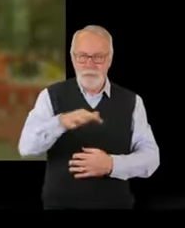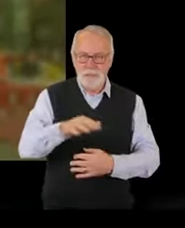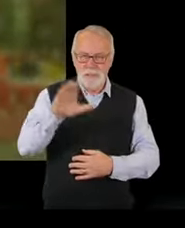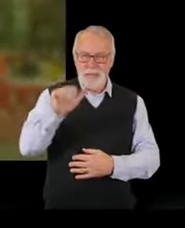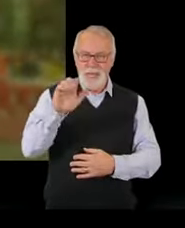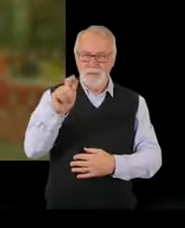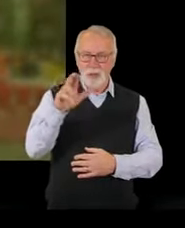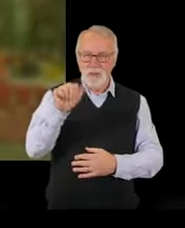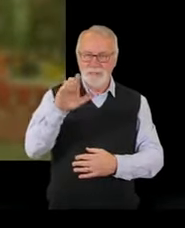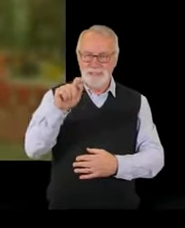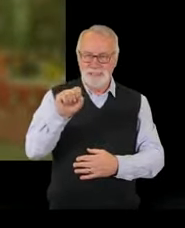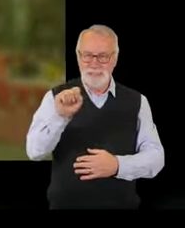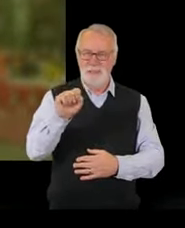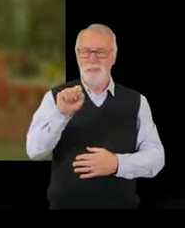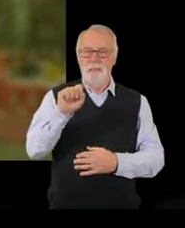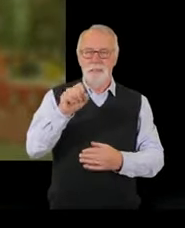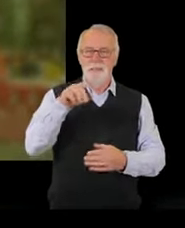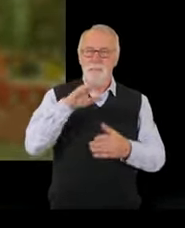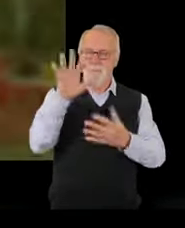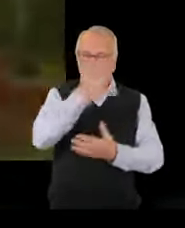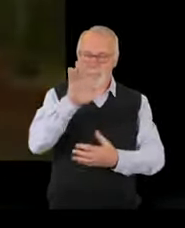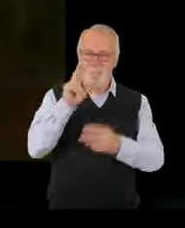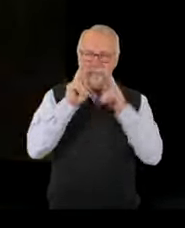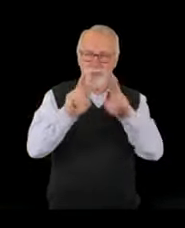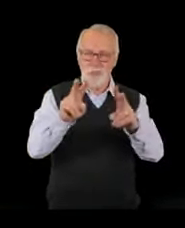lights. This can often be resolved by surgery.